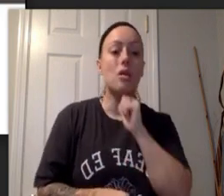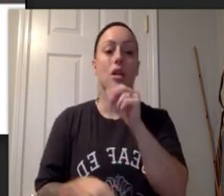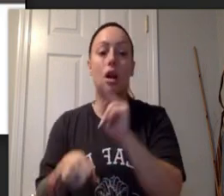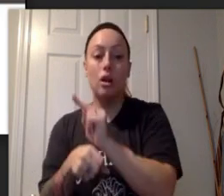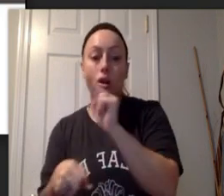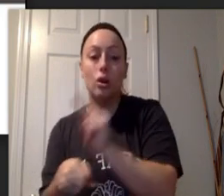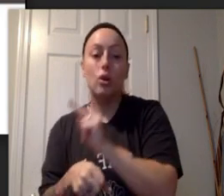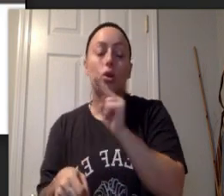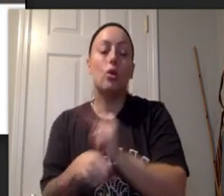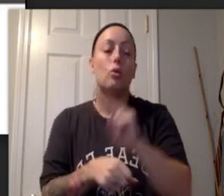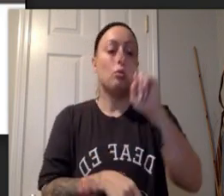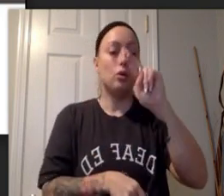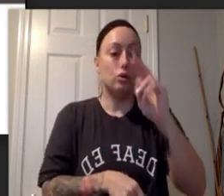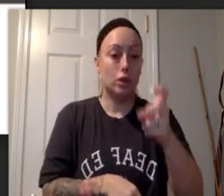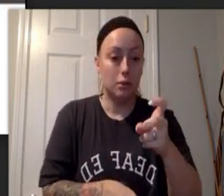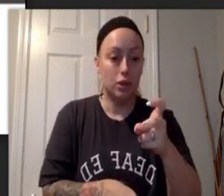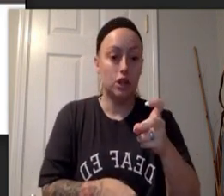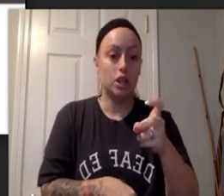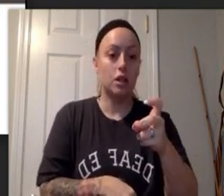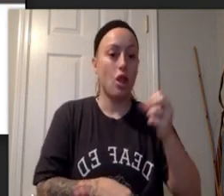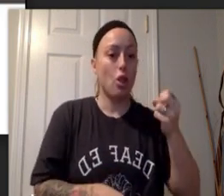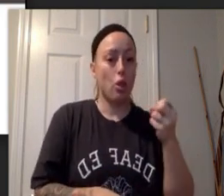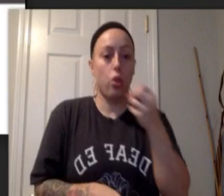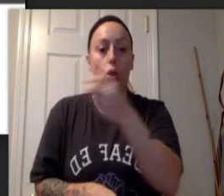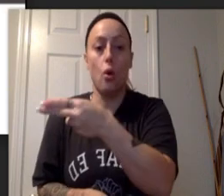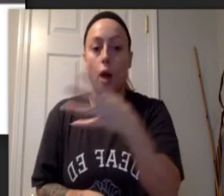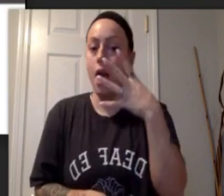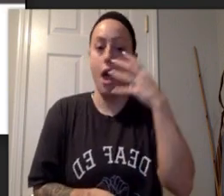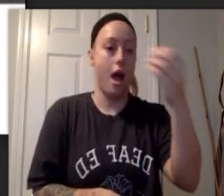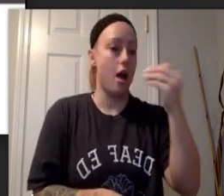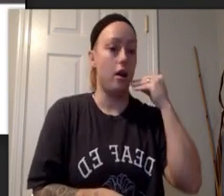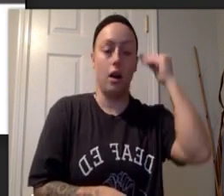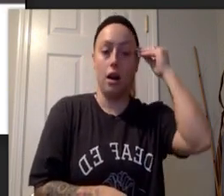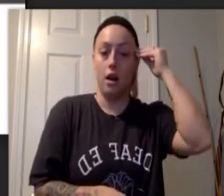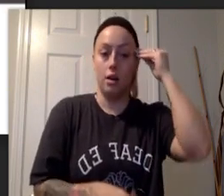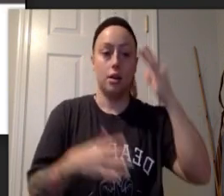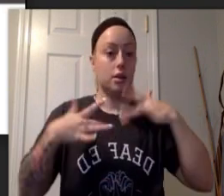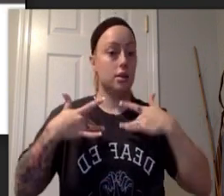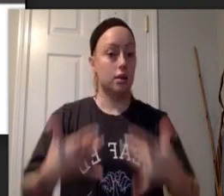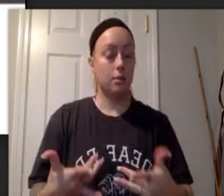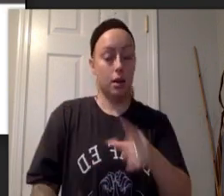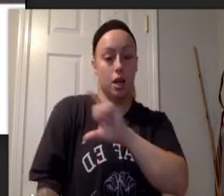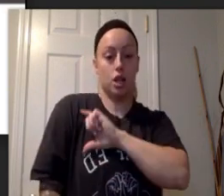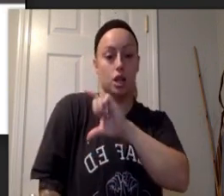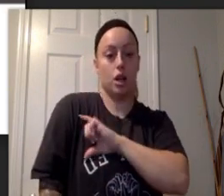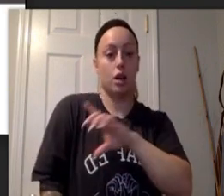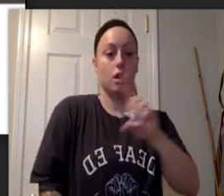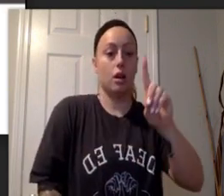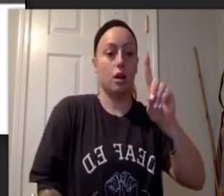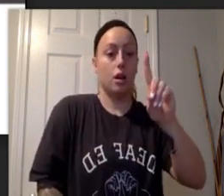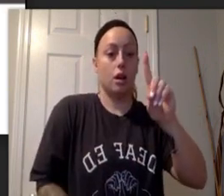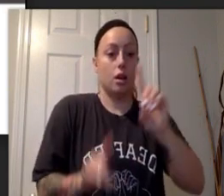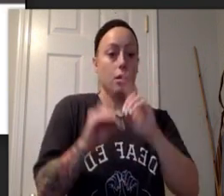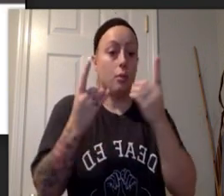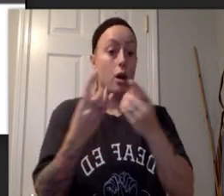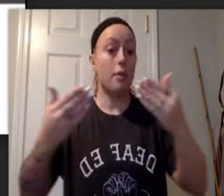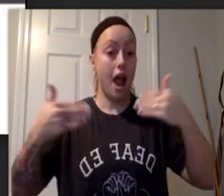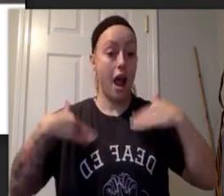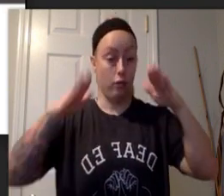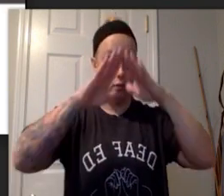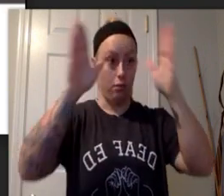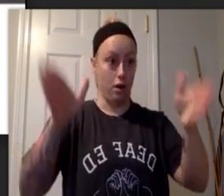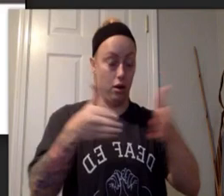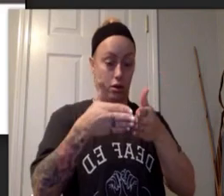really important. Most sheriff's departments across the state and country do have drop-off boxes where you can